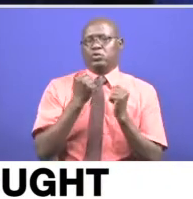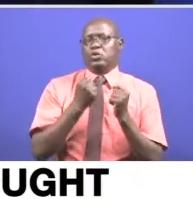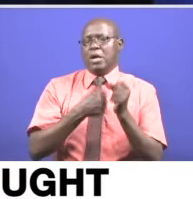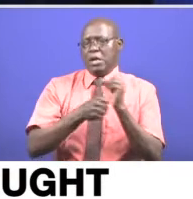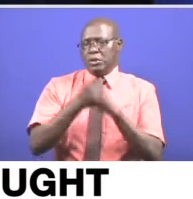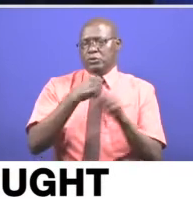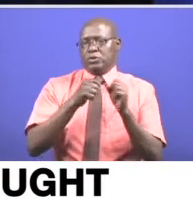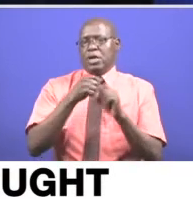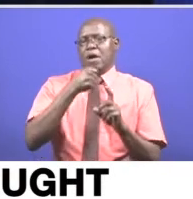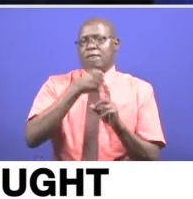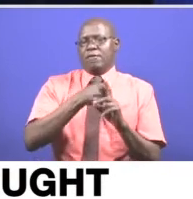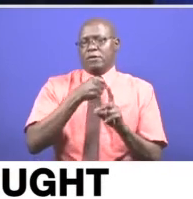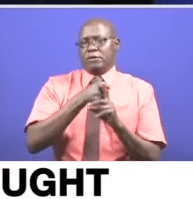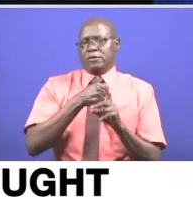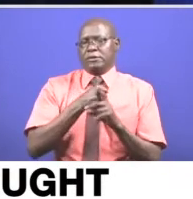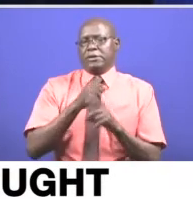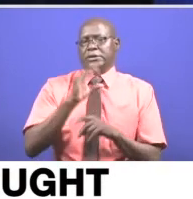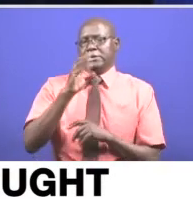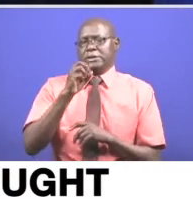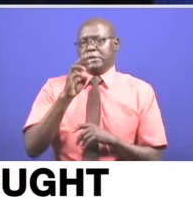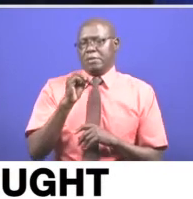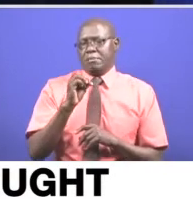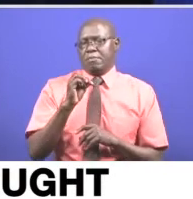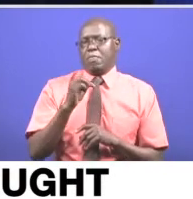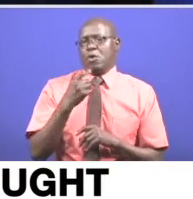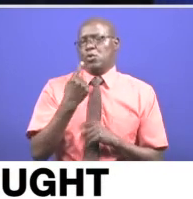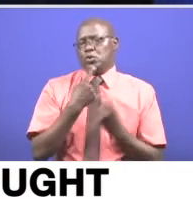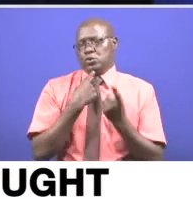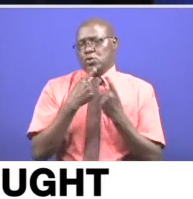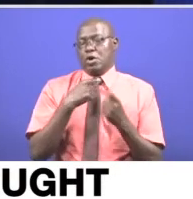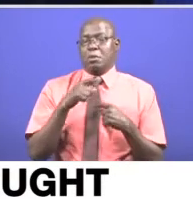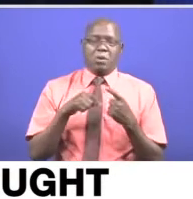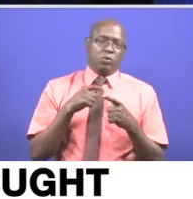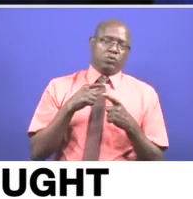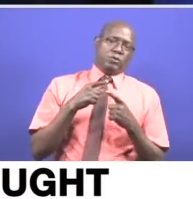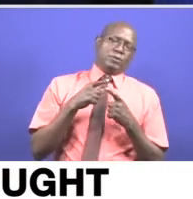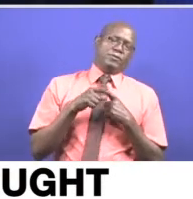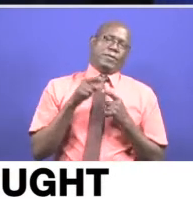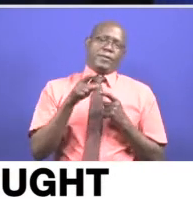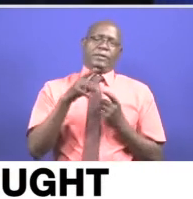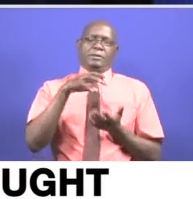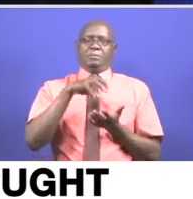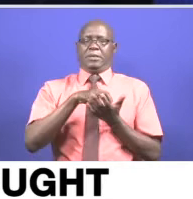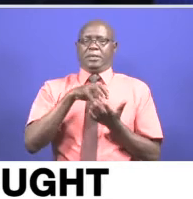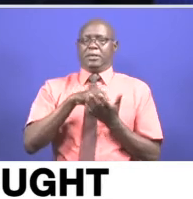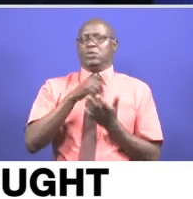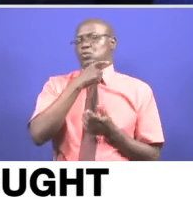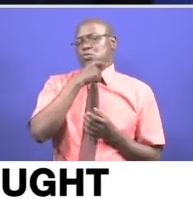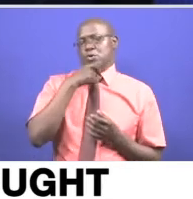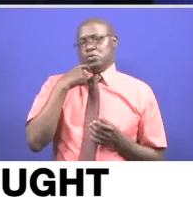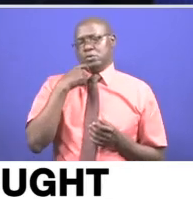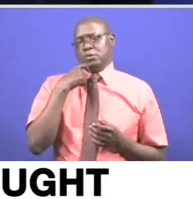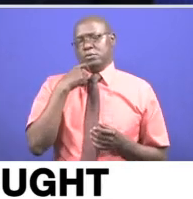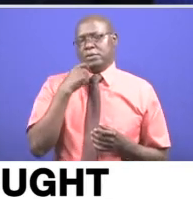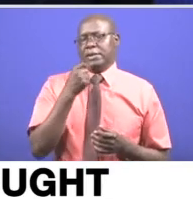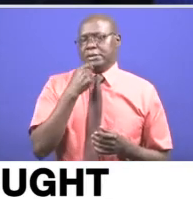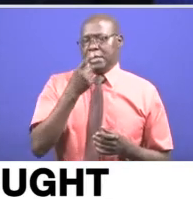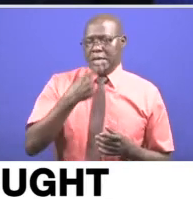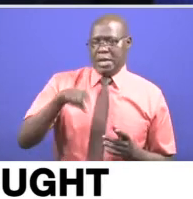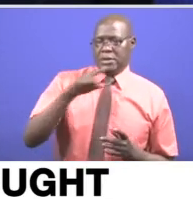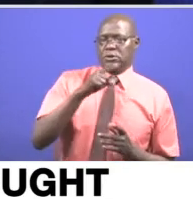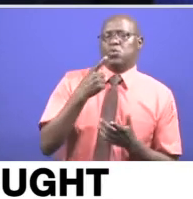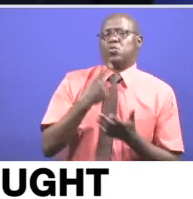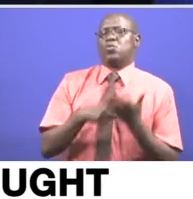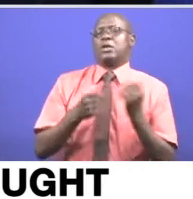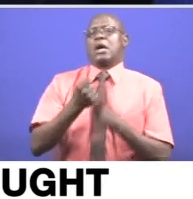and advocacy in Citam to just talk about this matter's drought and just tell us what